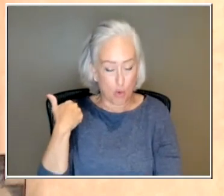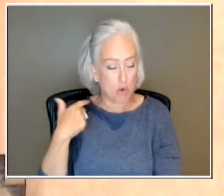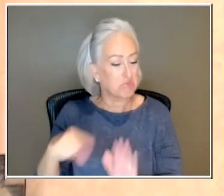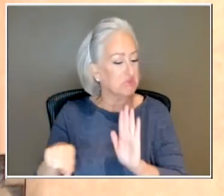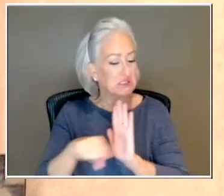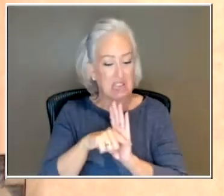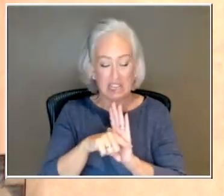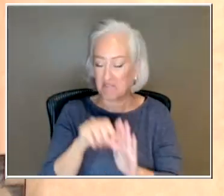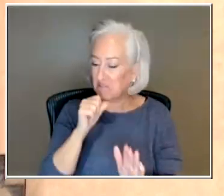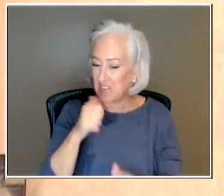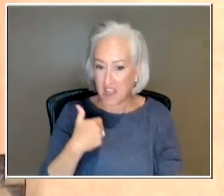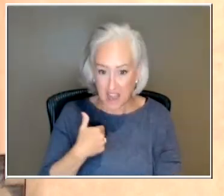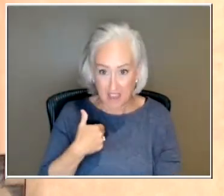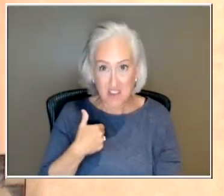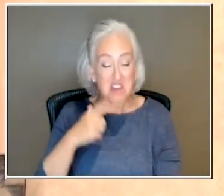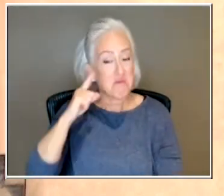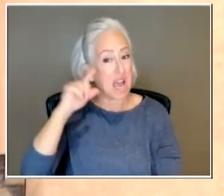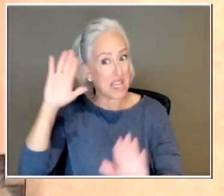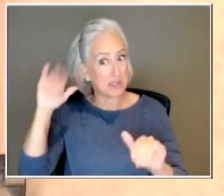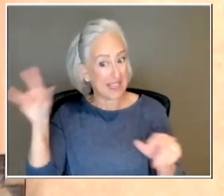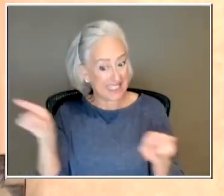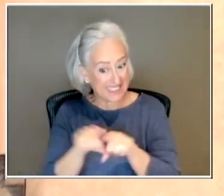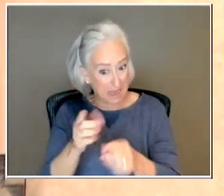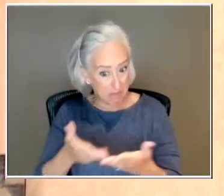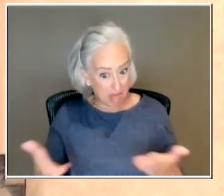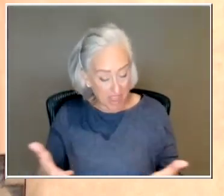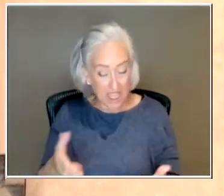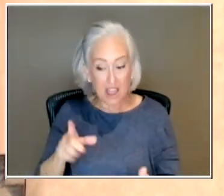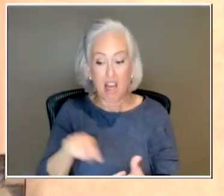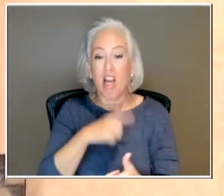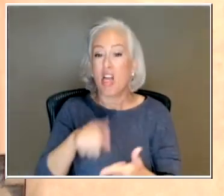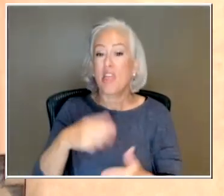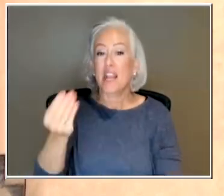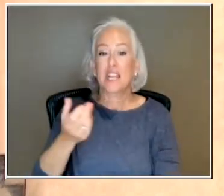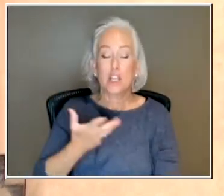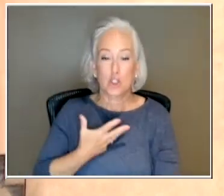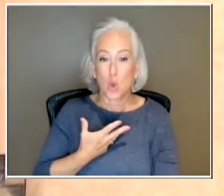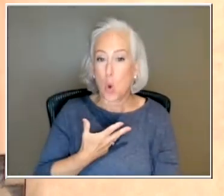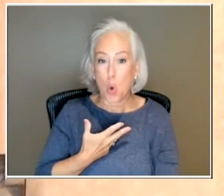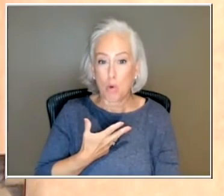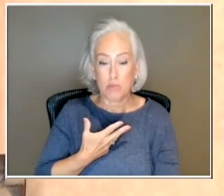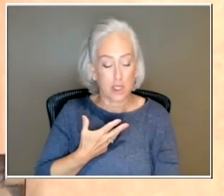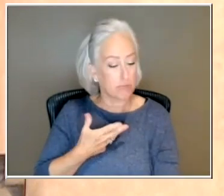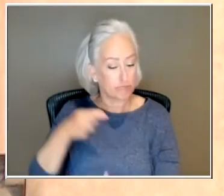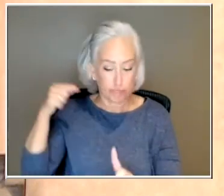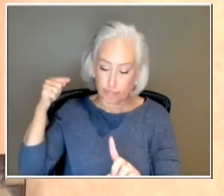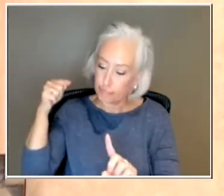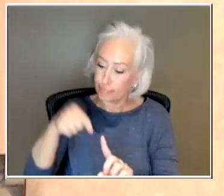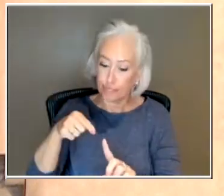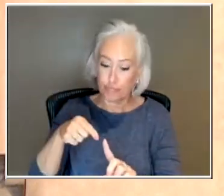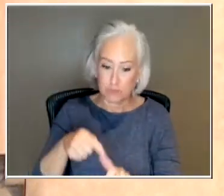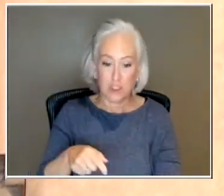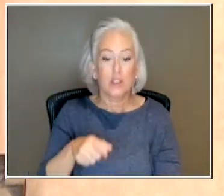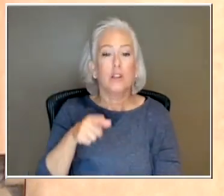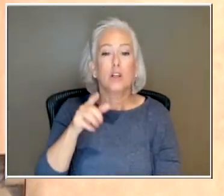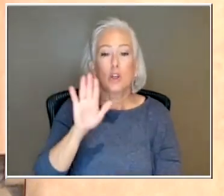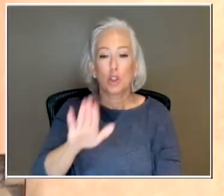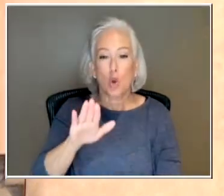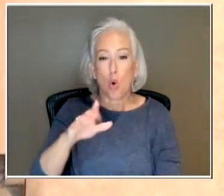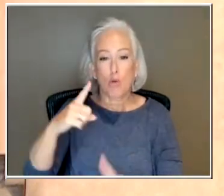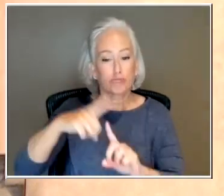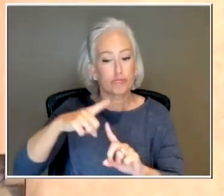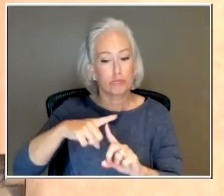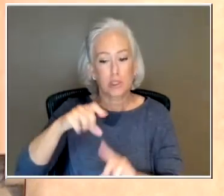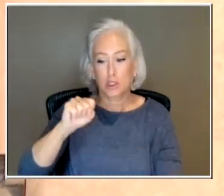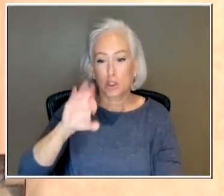thing this time. And when Dr. Parker told me what was happening, it was very, very straight to the point. It's like, here's what the score is, Gary. You